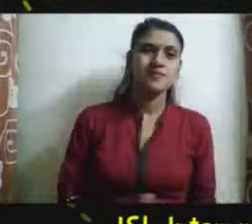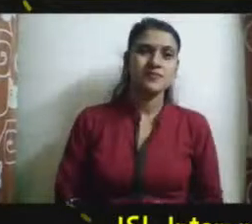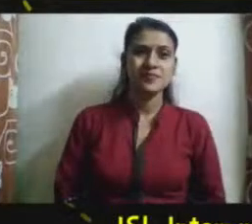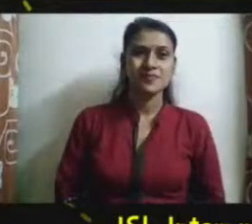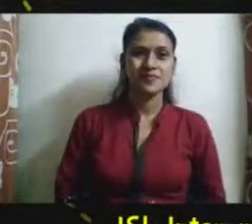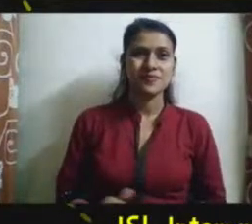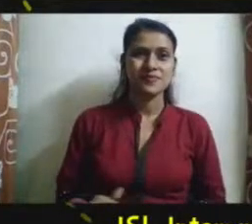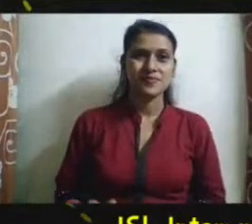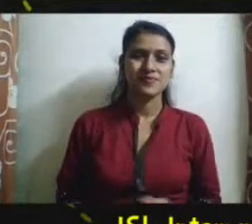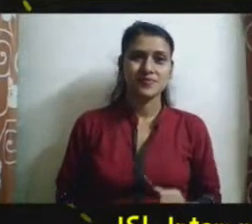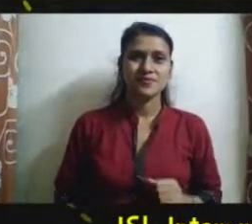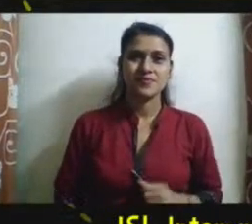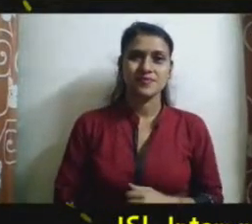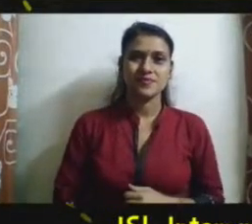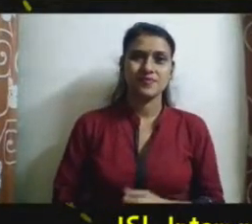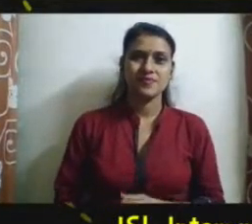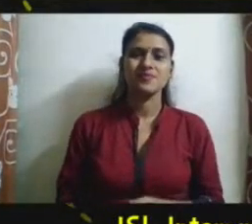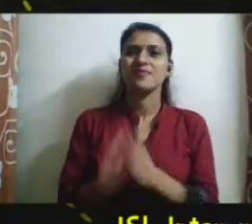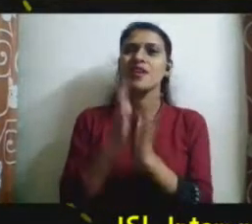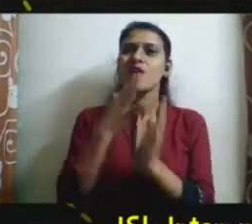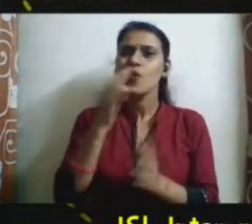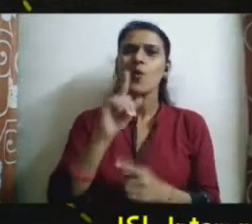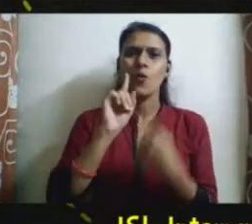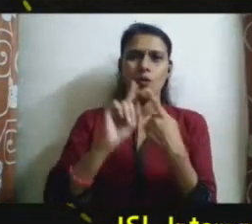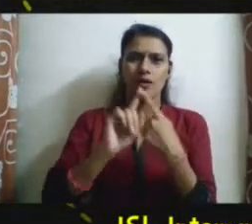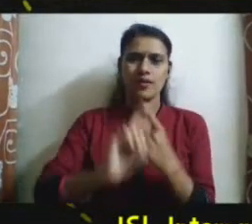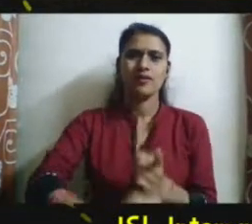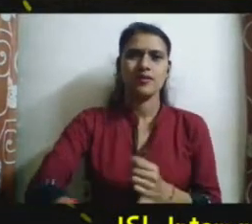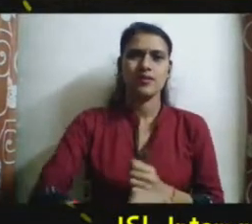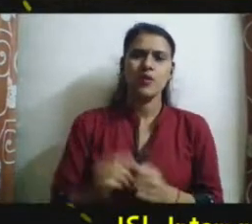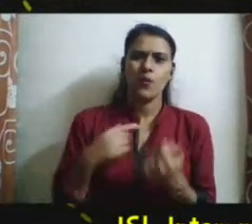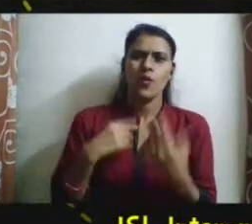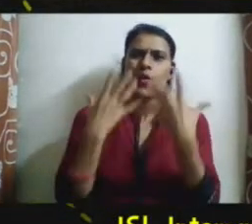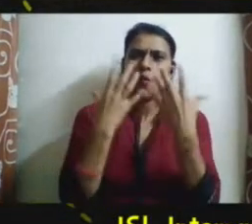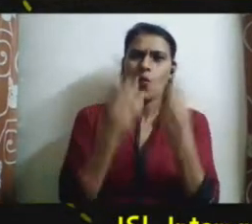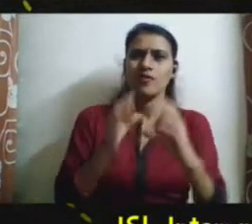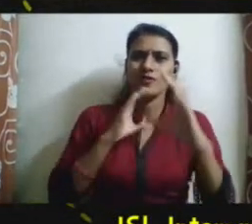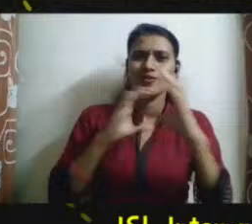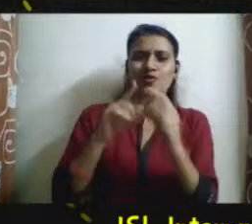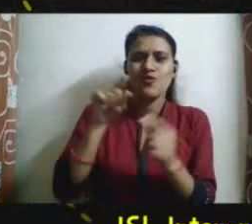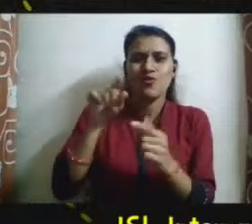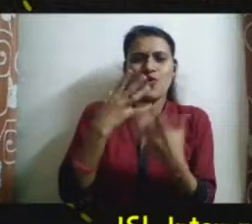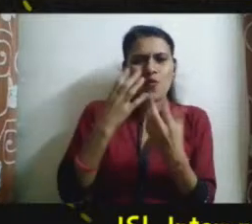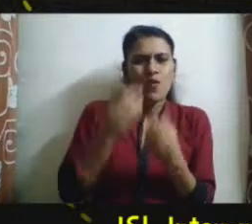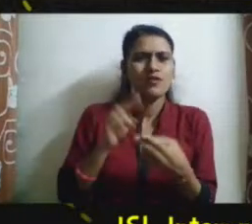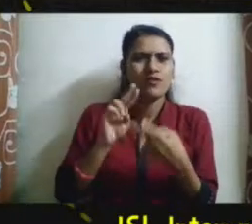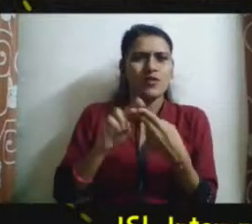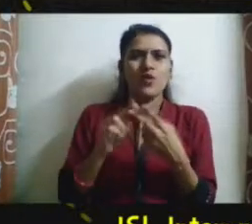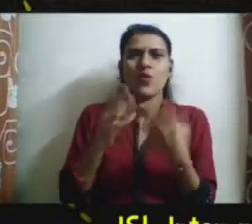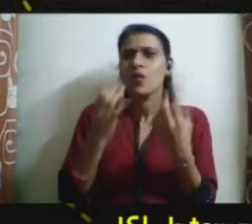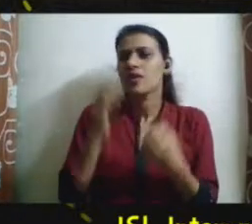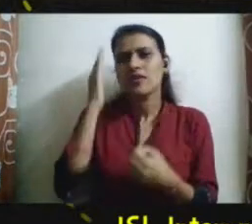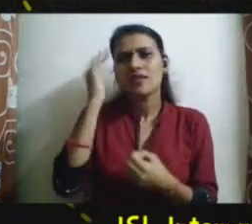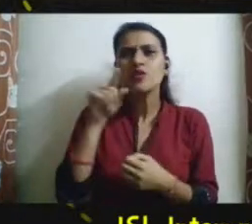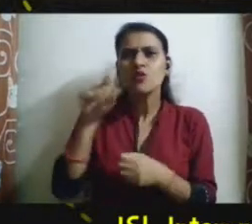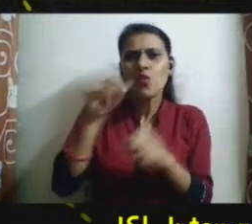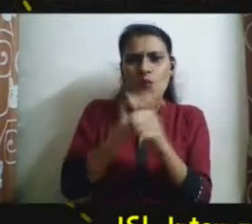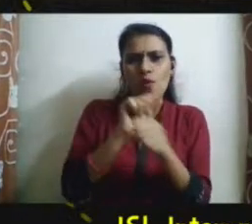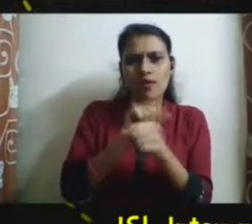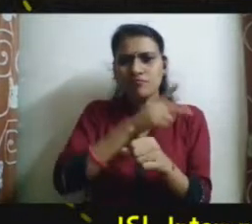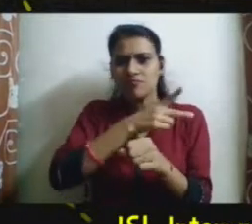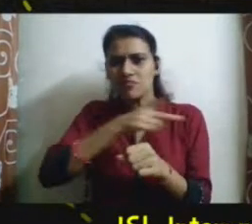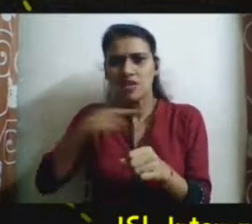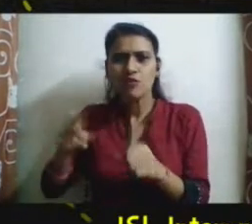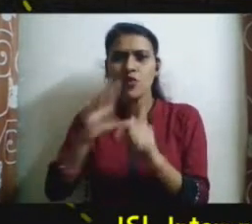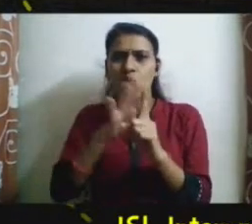So one of the things, one of the reasons we really wanted to have this conversation with you was because so much of the work that you've done seems